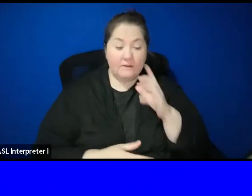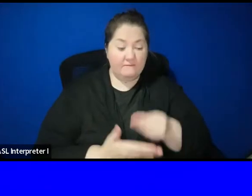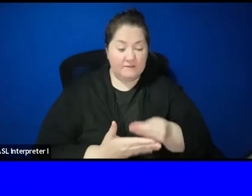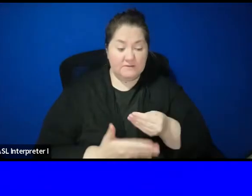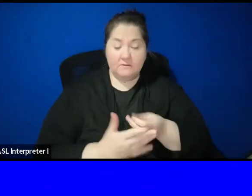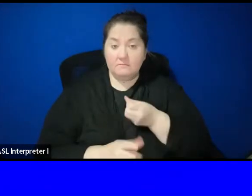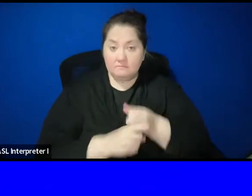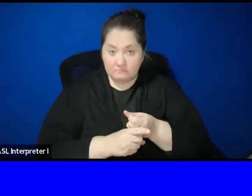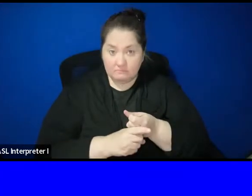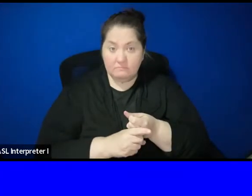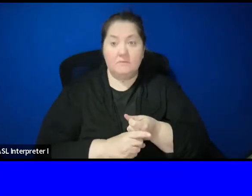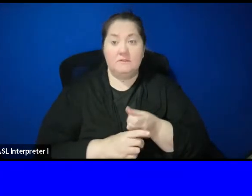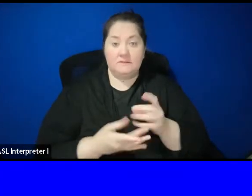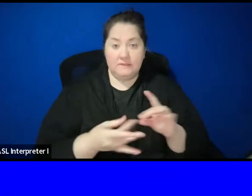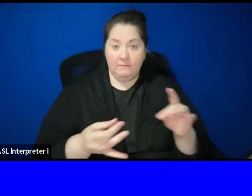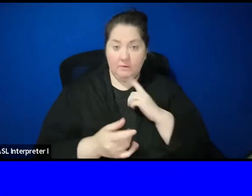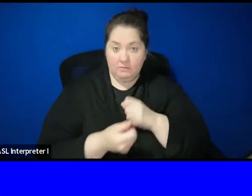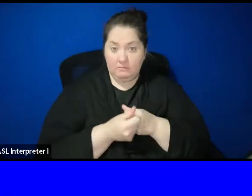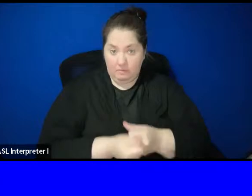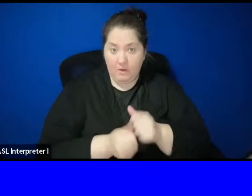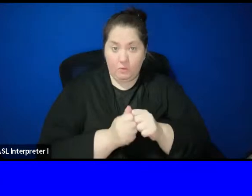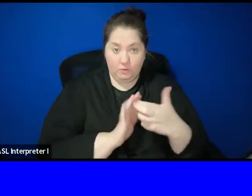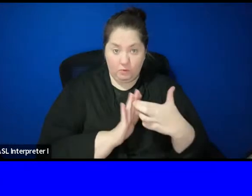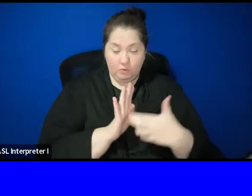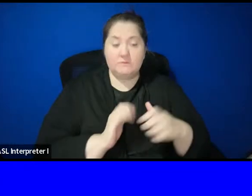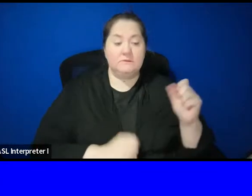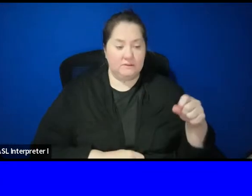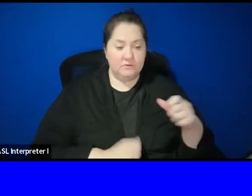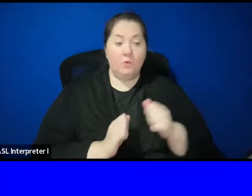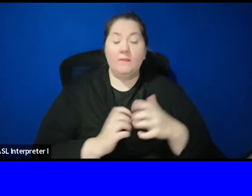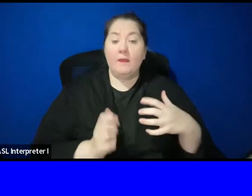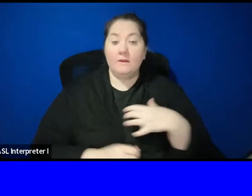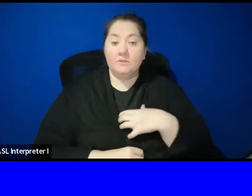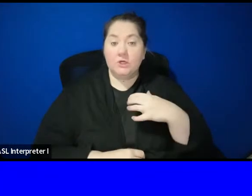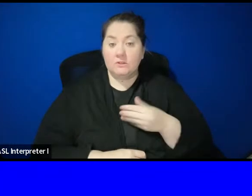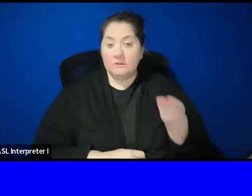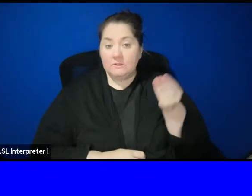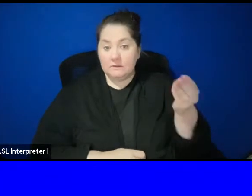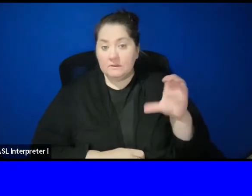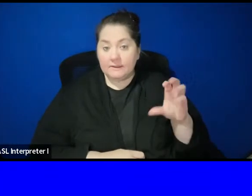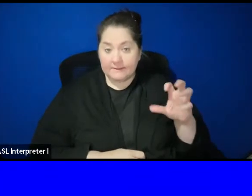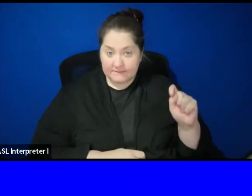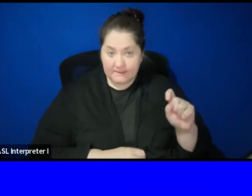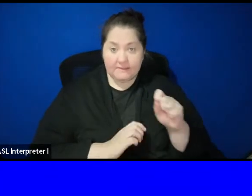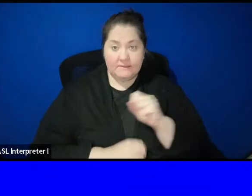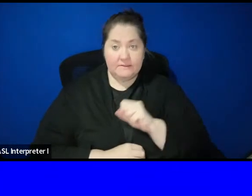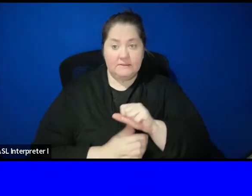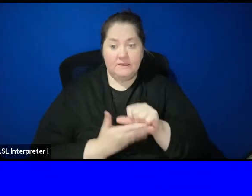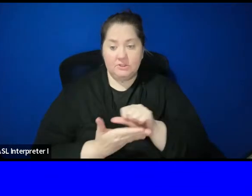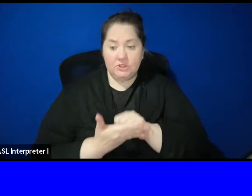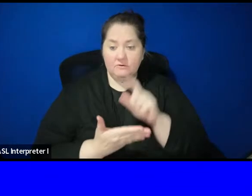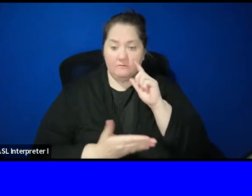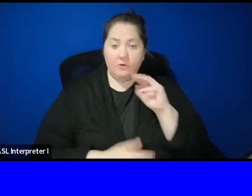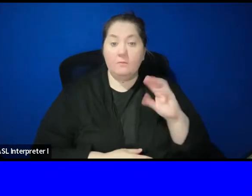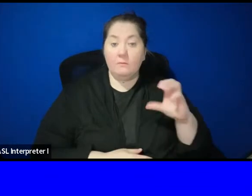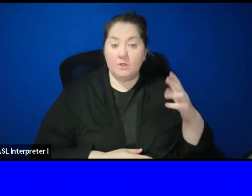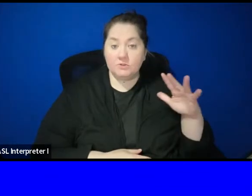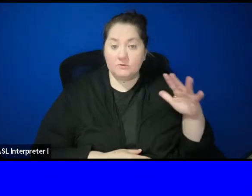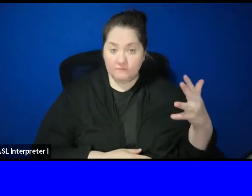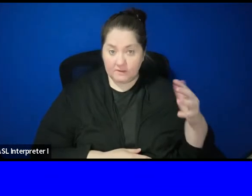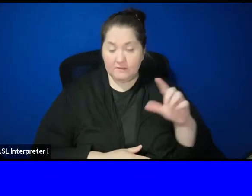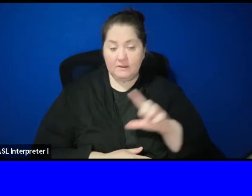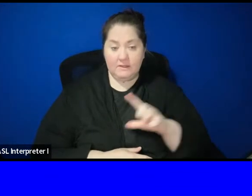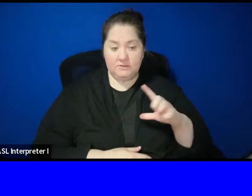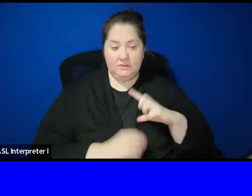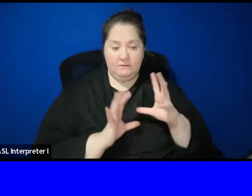comply with council requirements? Yes, it does. Without objection, this measure will be placed on the consent agenda for the March 5th legislative meeting. We'll